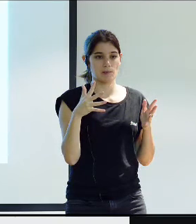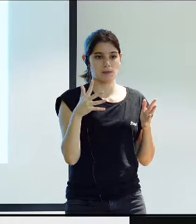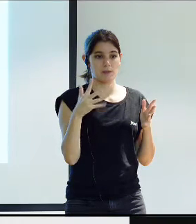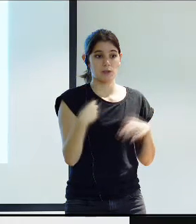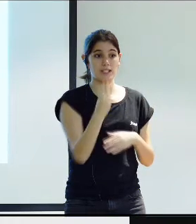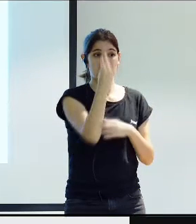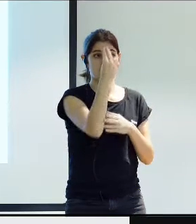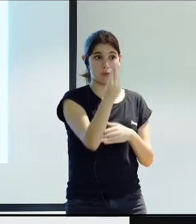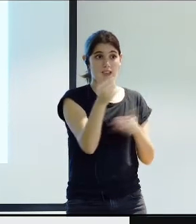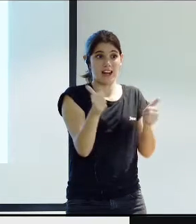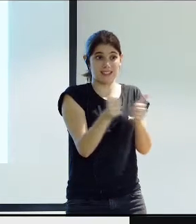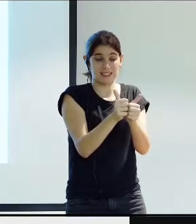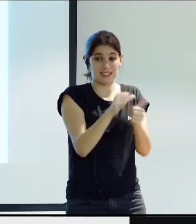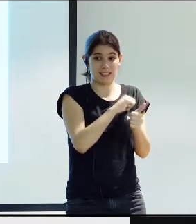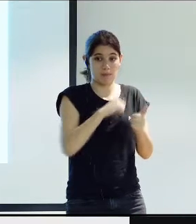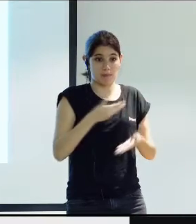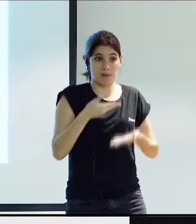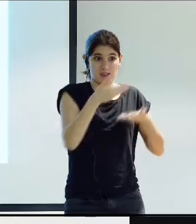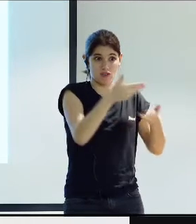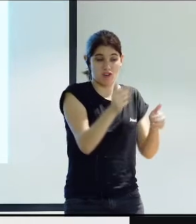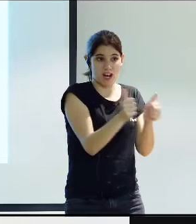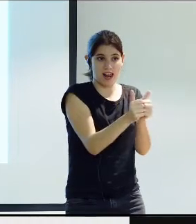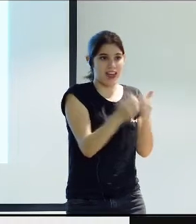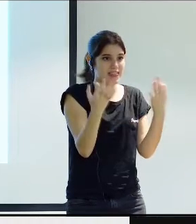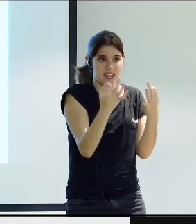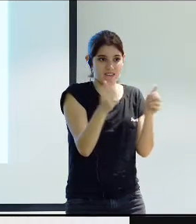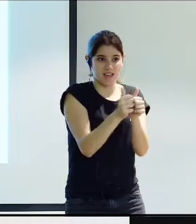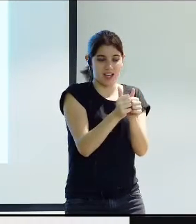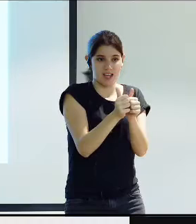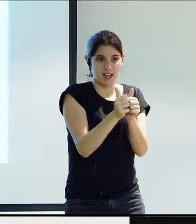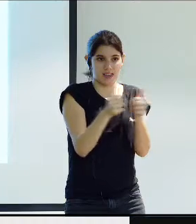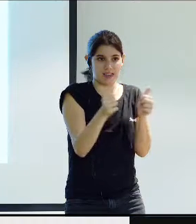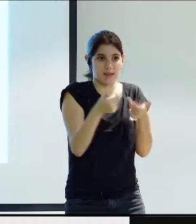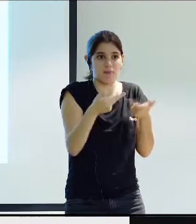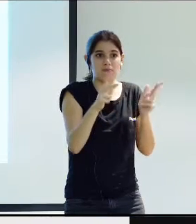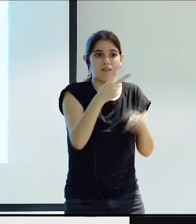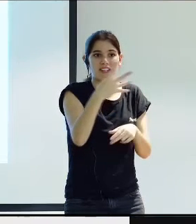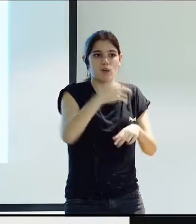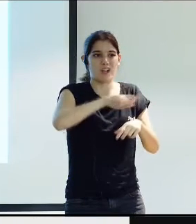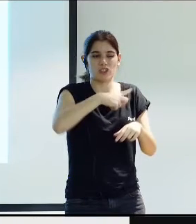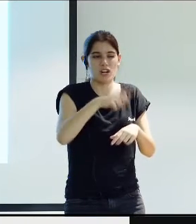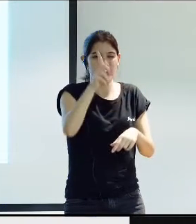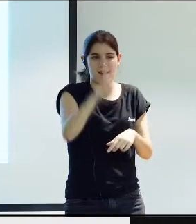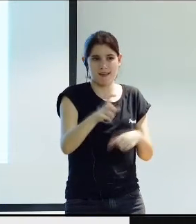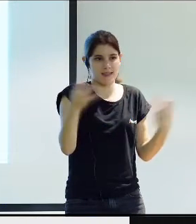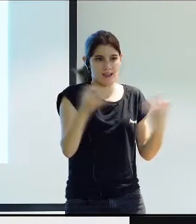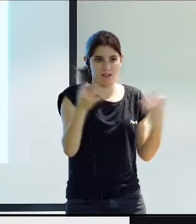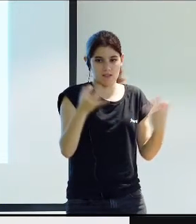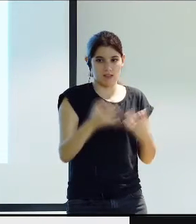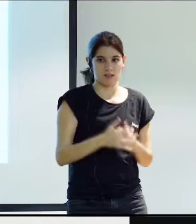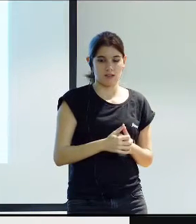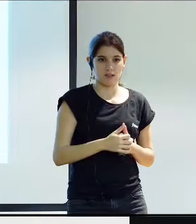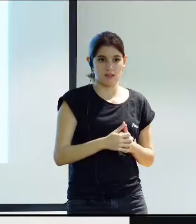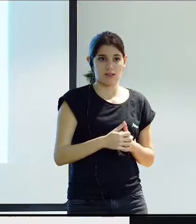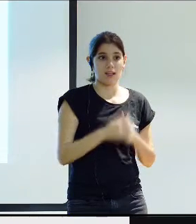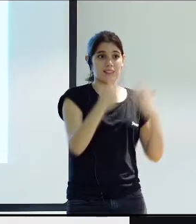should be available around the clock, 24 hours, 7 days a week,